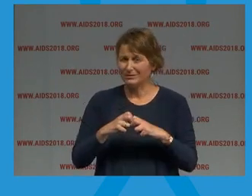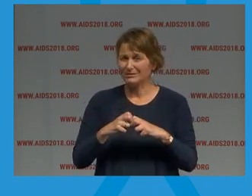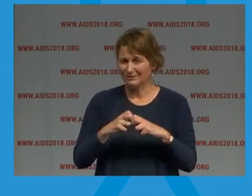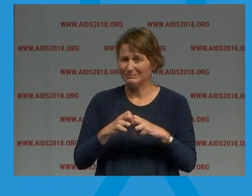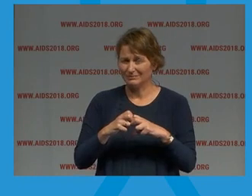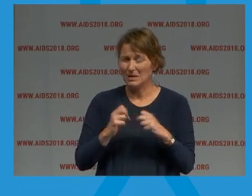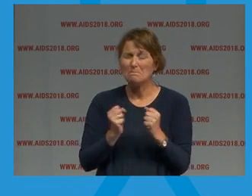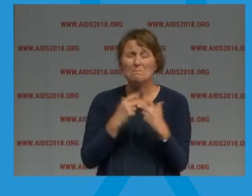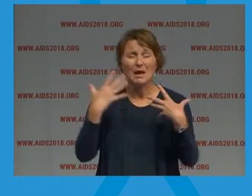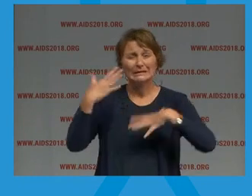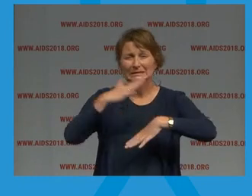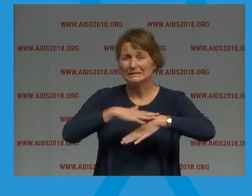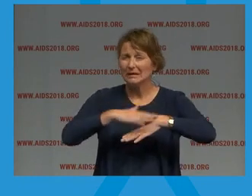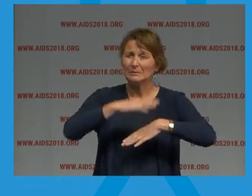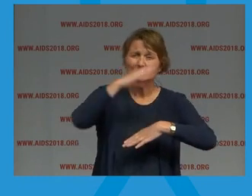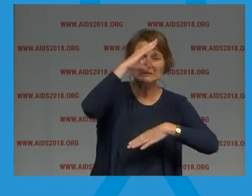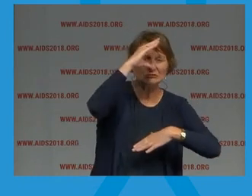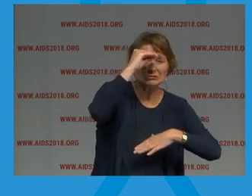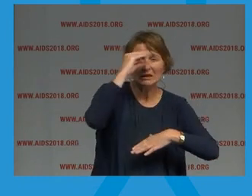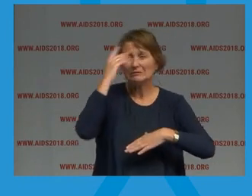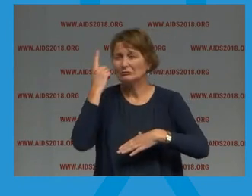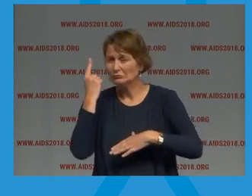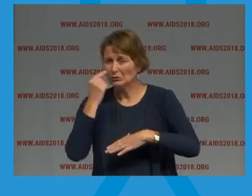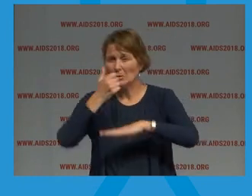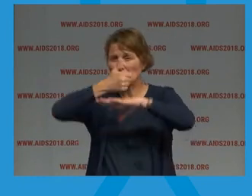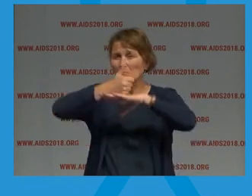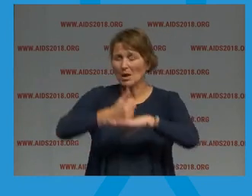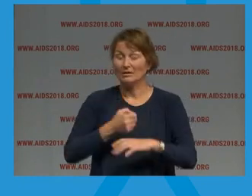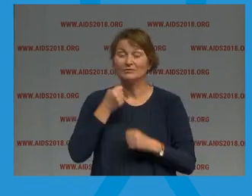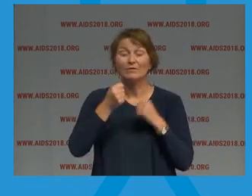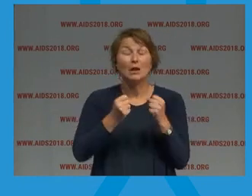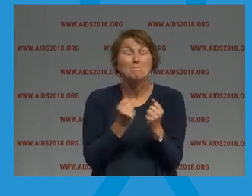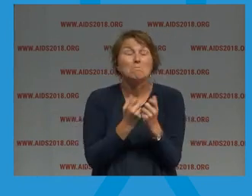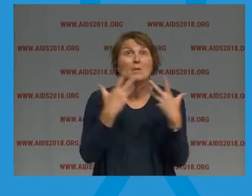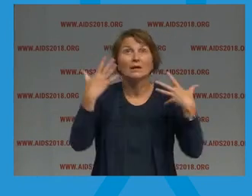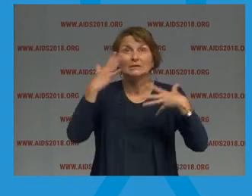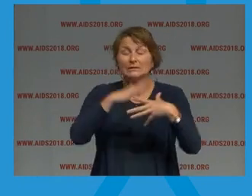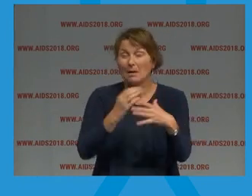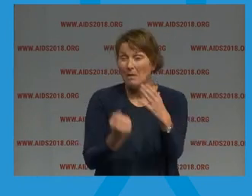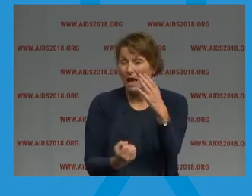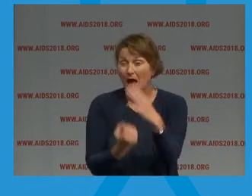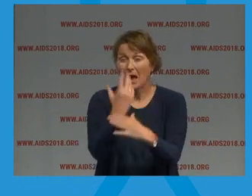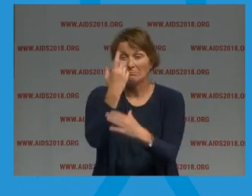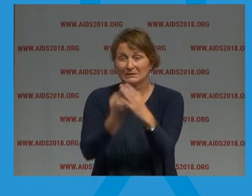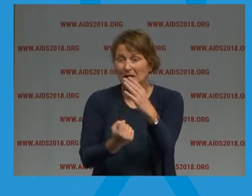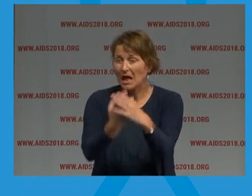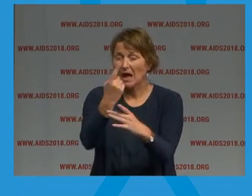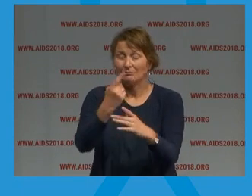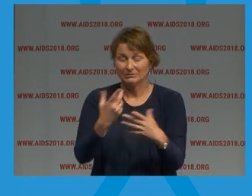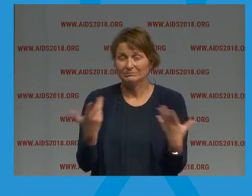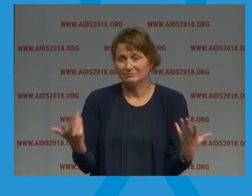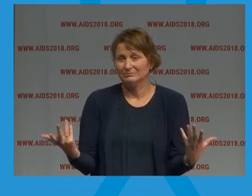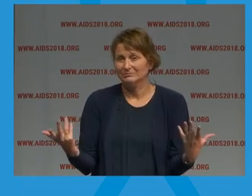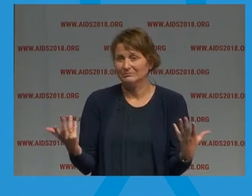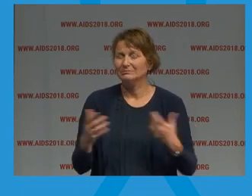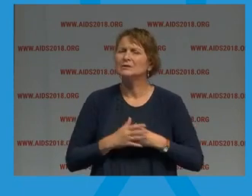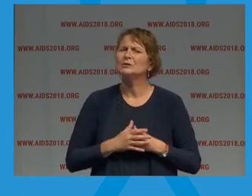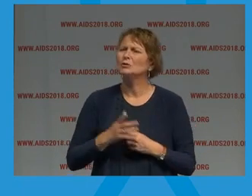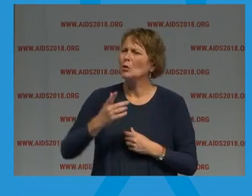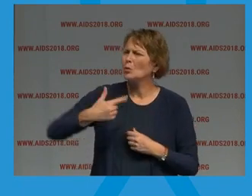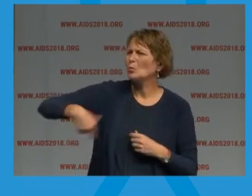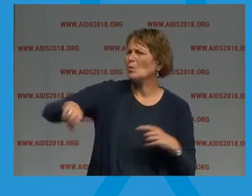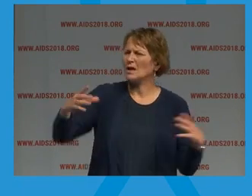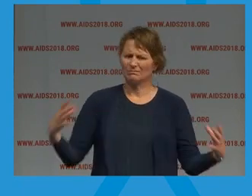levels of gender-based violence. But what do you think that we, and I mean the collective we, need to